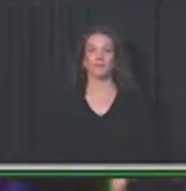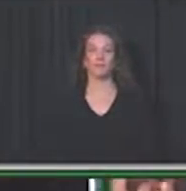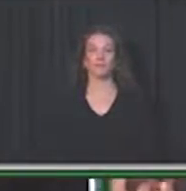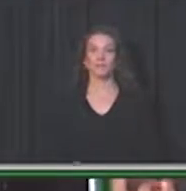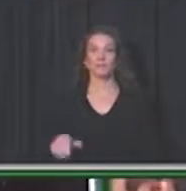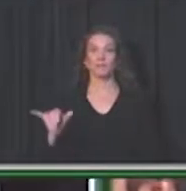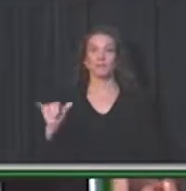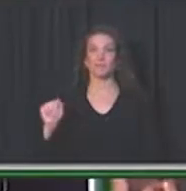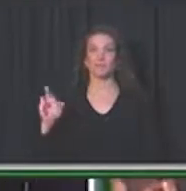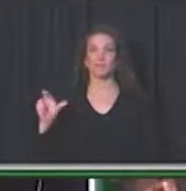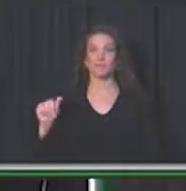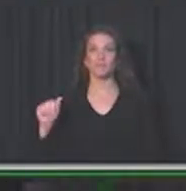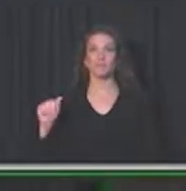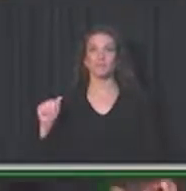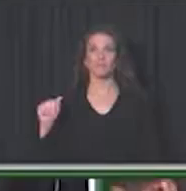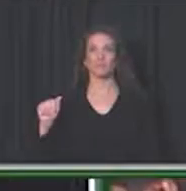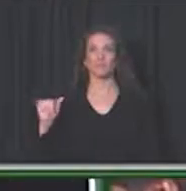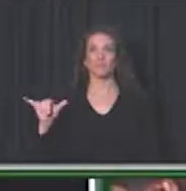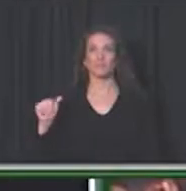Yara Bargut.